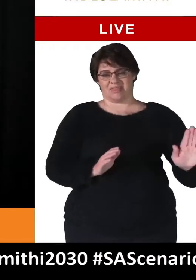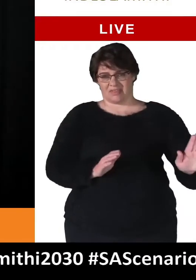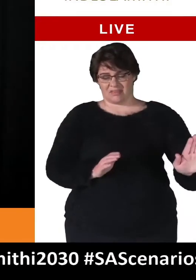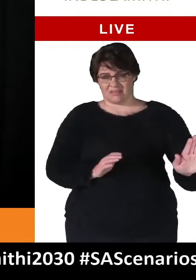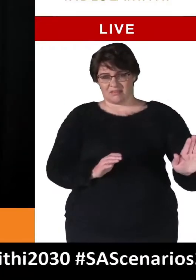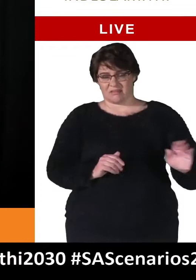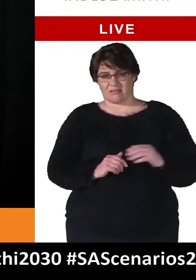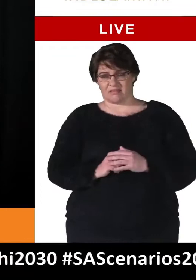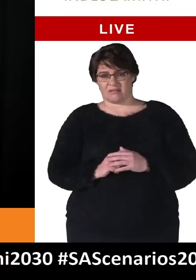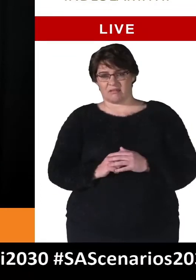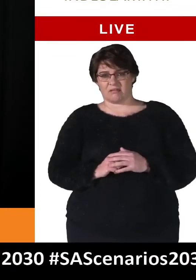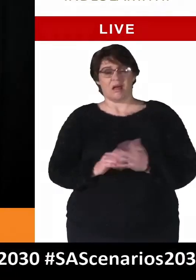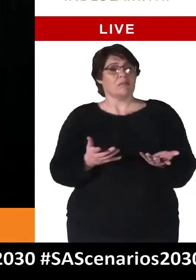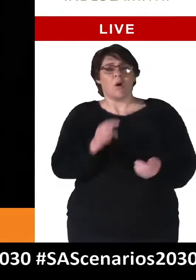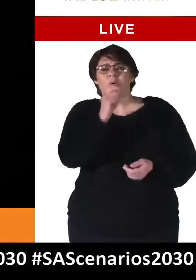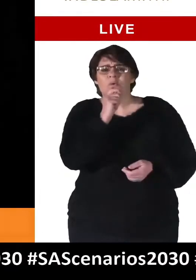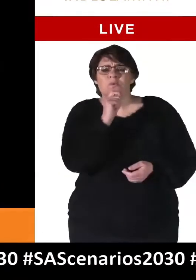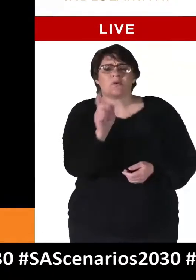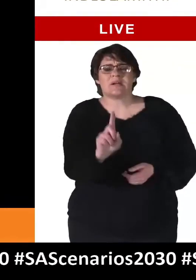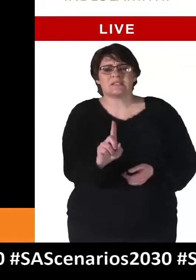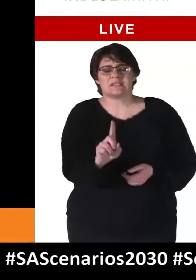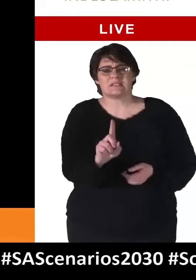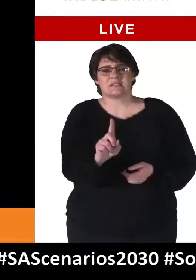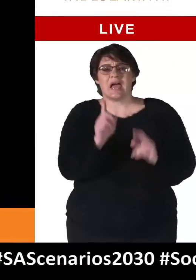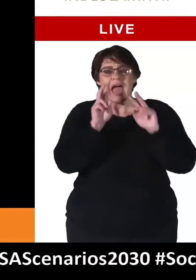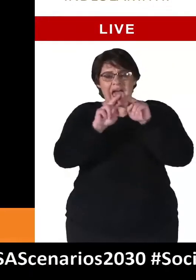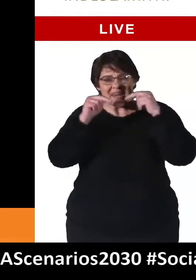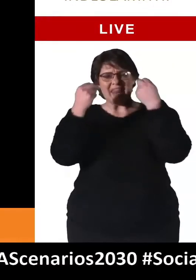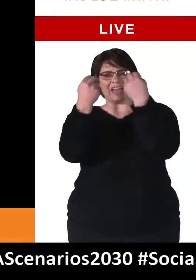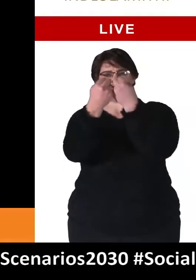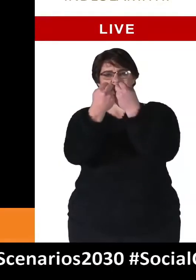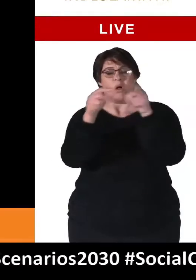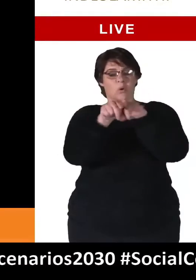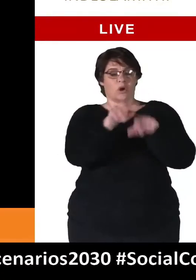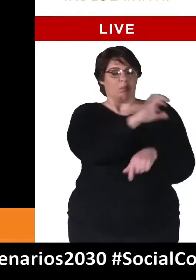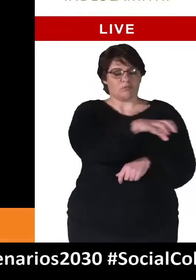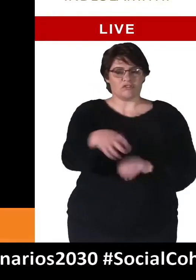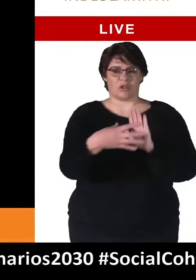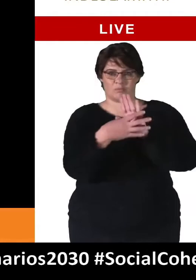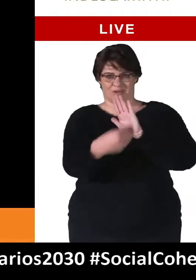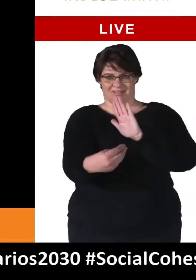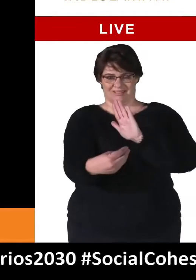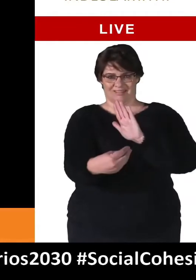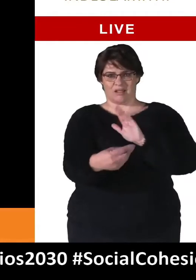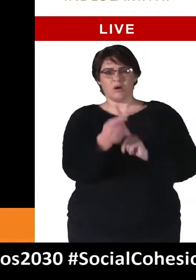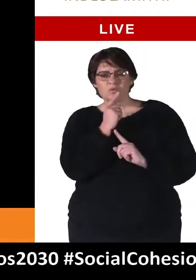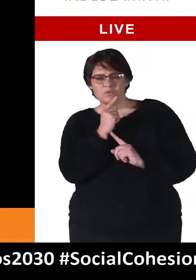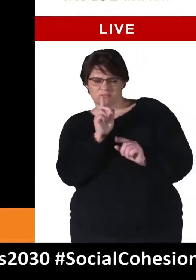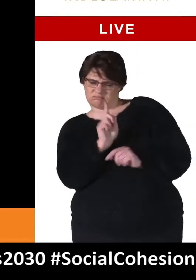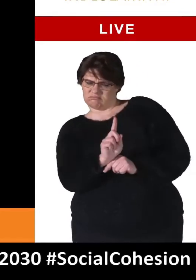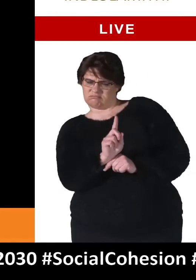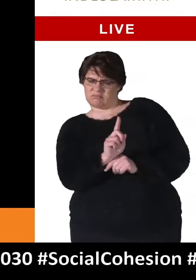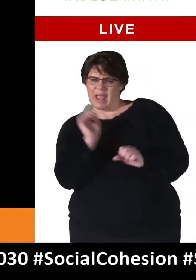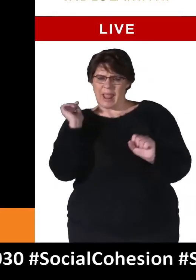For this, we have used a national provincial model of South Africa to quantify the